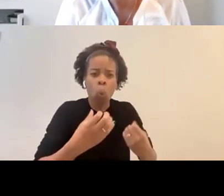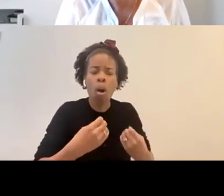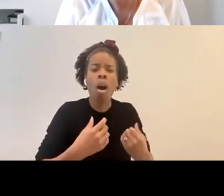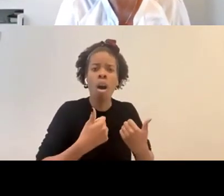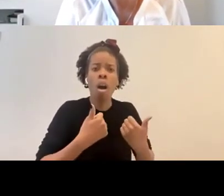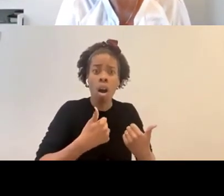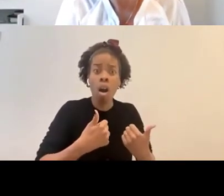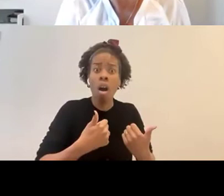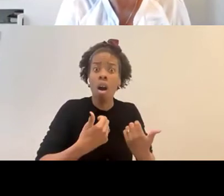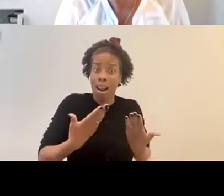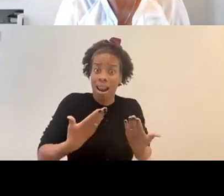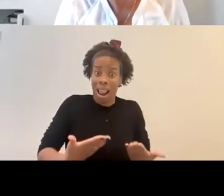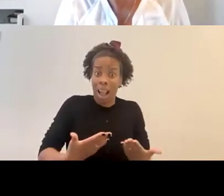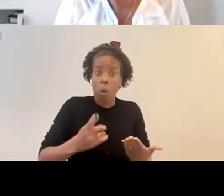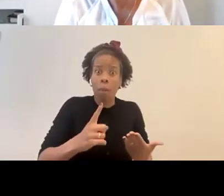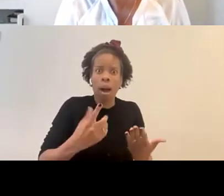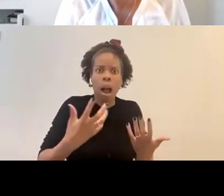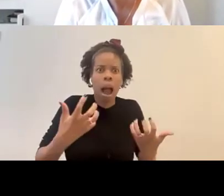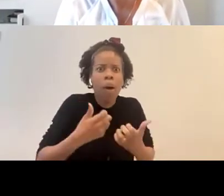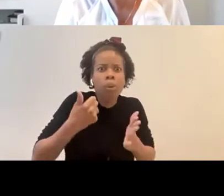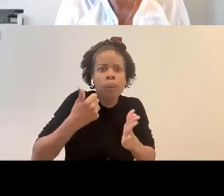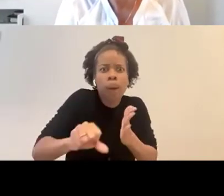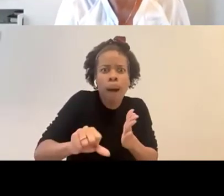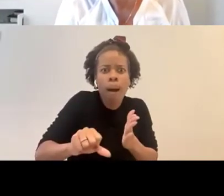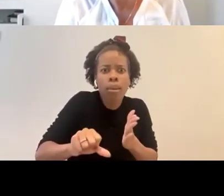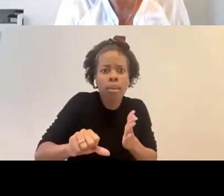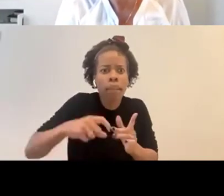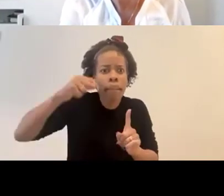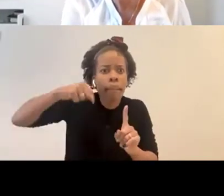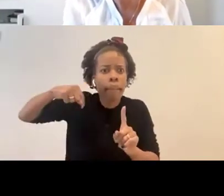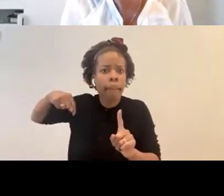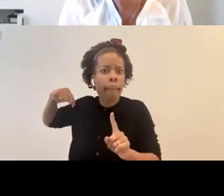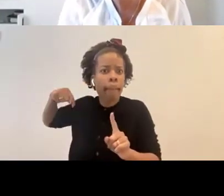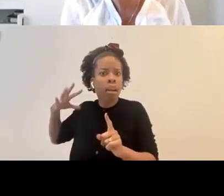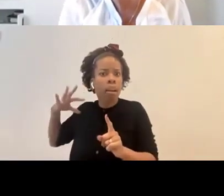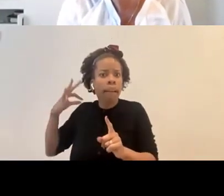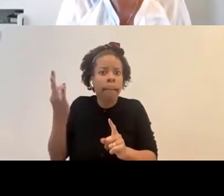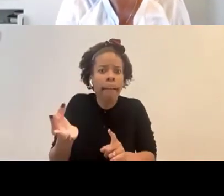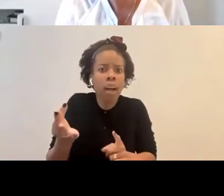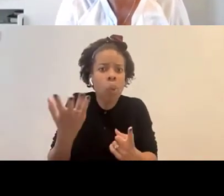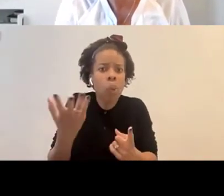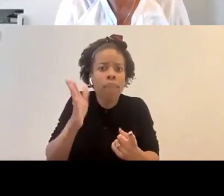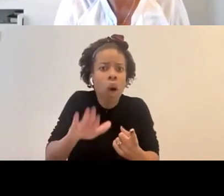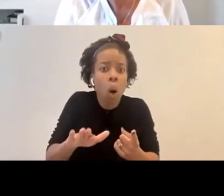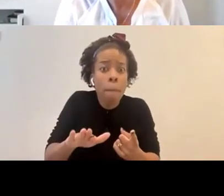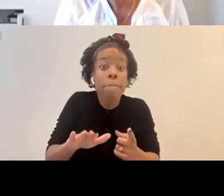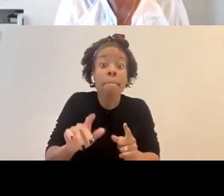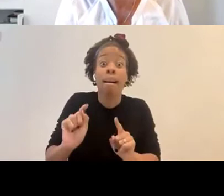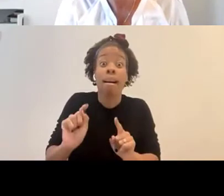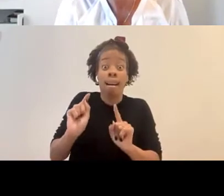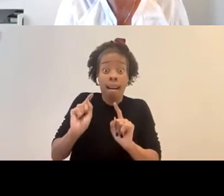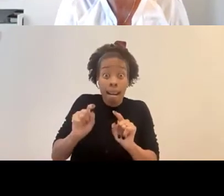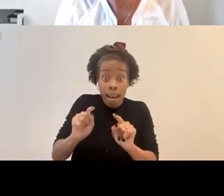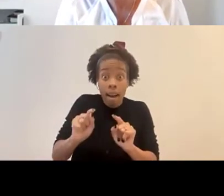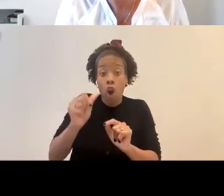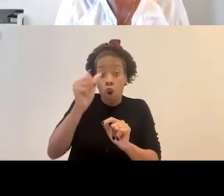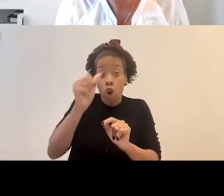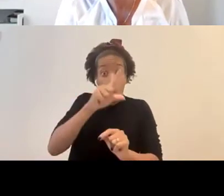way the genesis of our sector and the reasons why we need to work on what we work for.